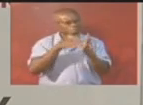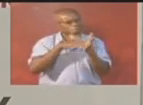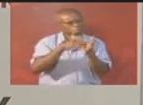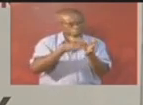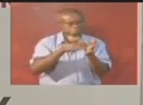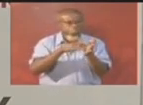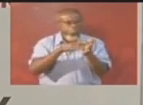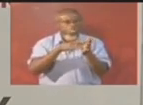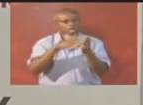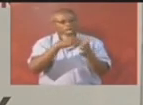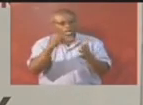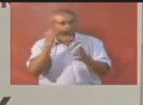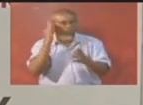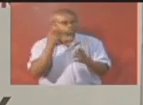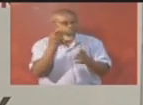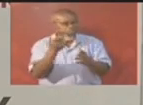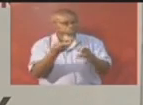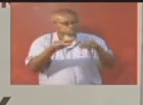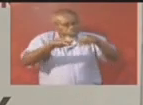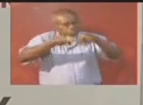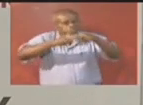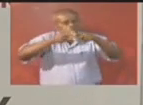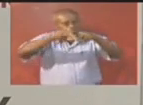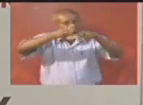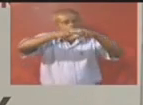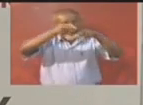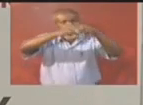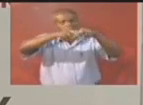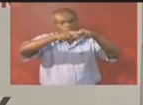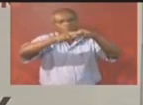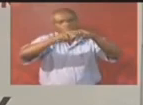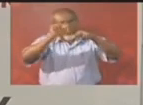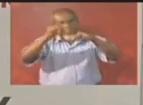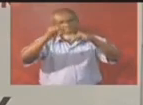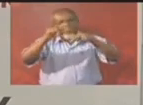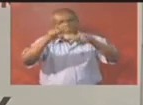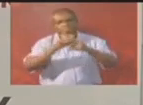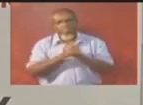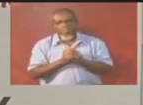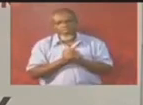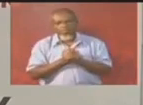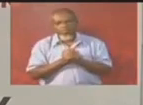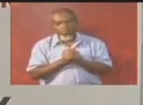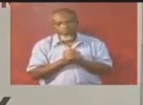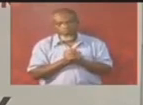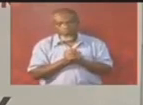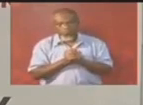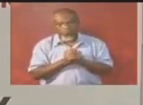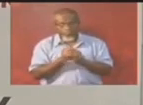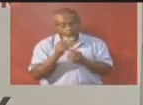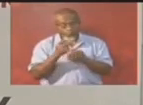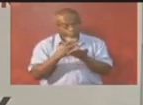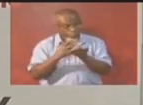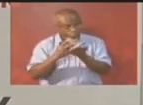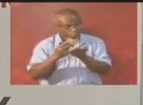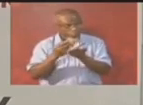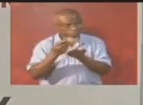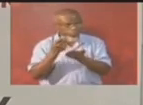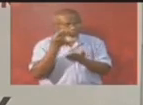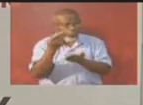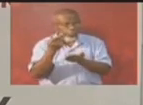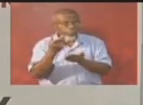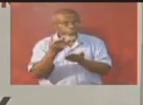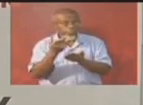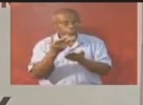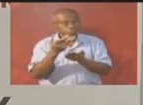to see those numbers. What we are seeing, as we explained, as we highlighted, over the past few weeks is that although the numbers have been increasing, they